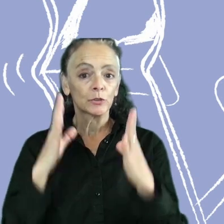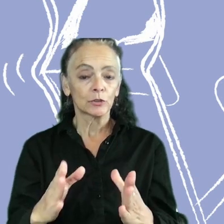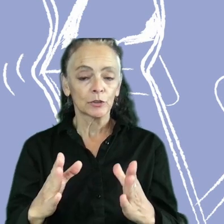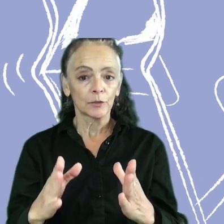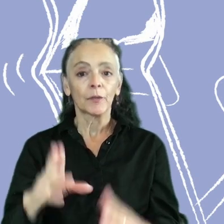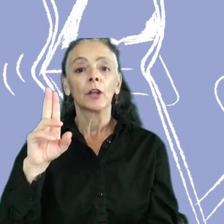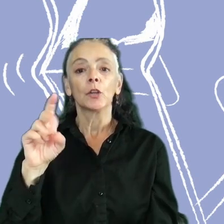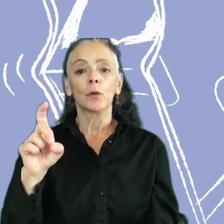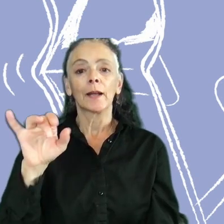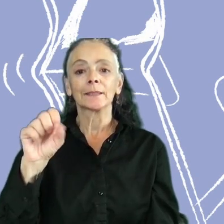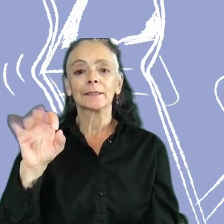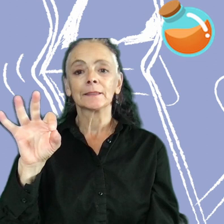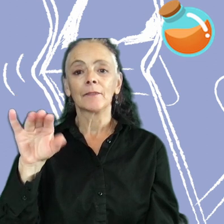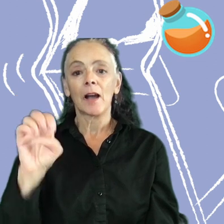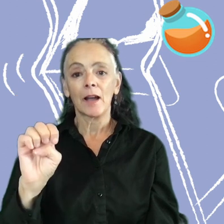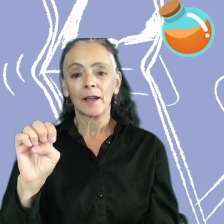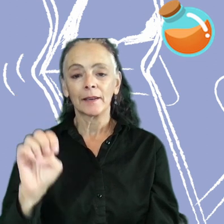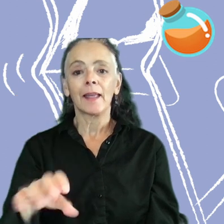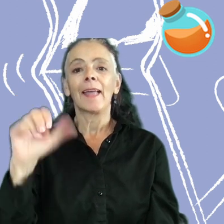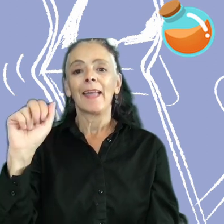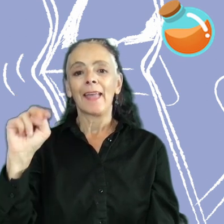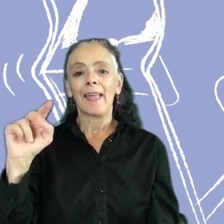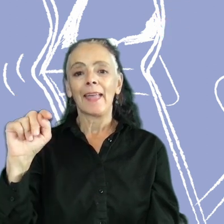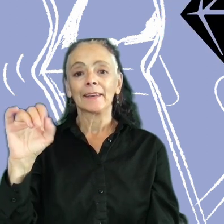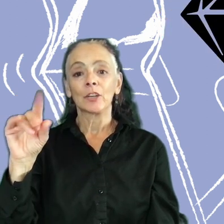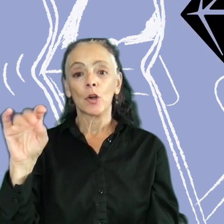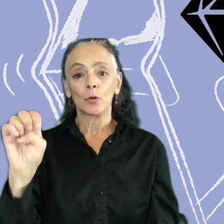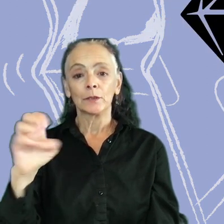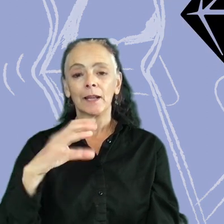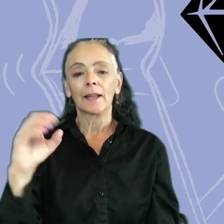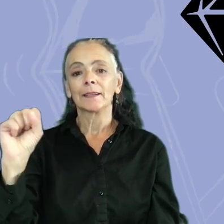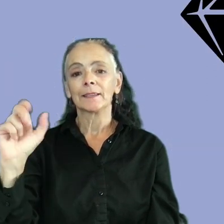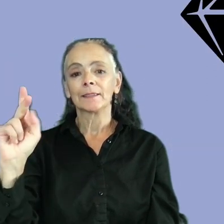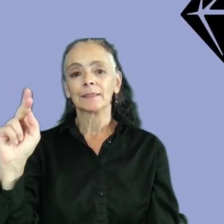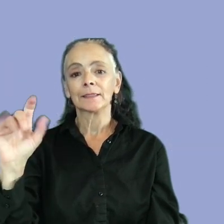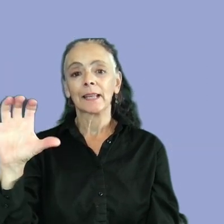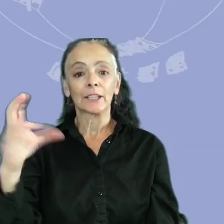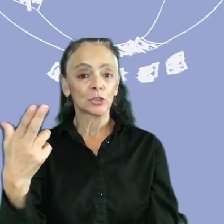UX is Fine, Antidote, and Sketch.